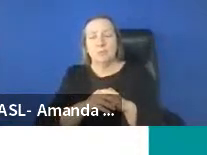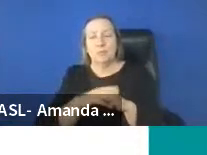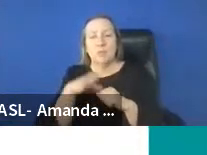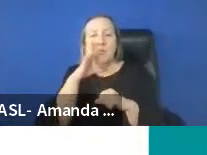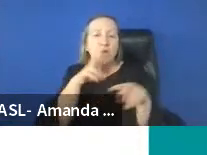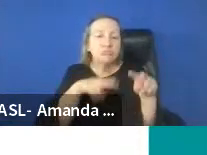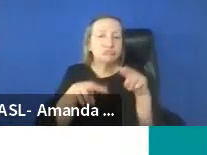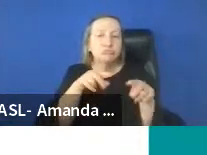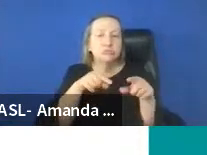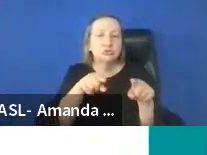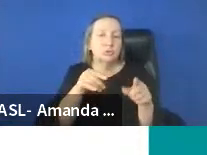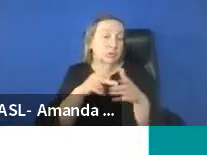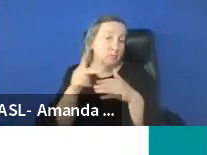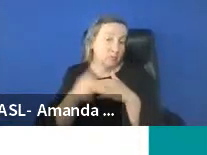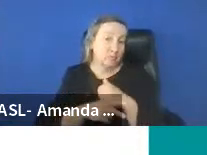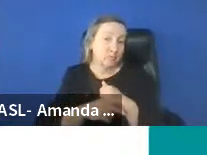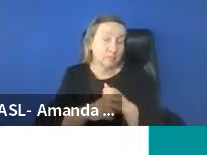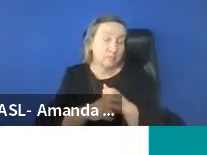at during this program.